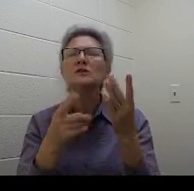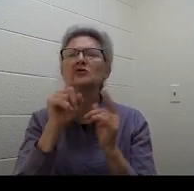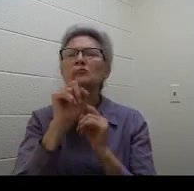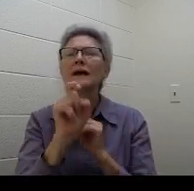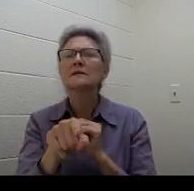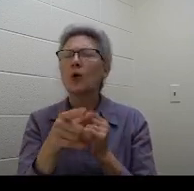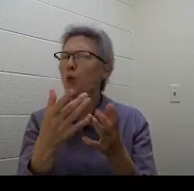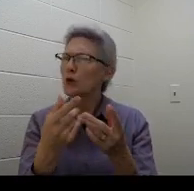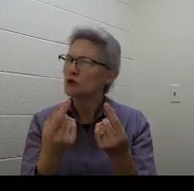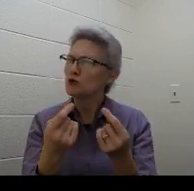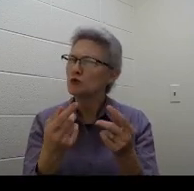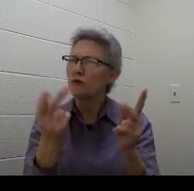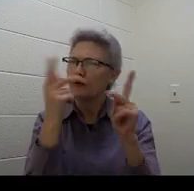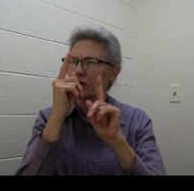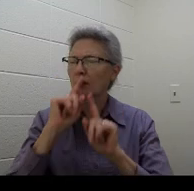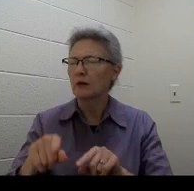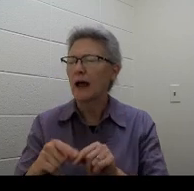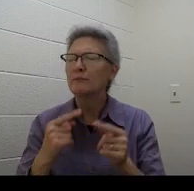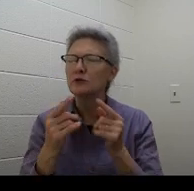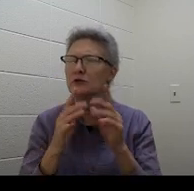you do to solve it, and I'm going to do the same.